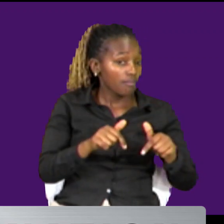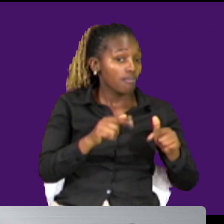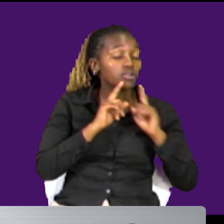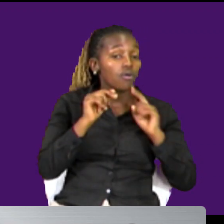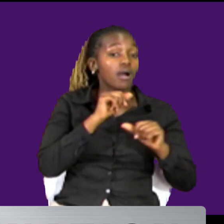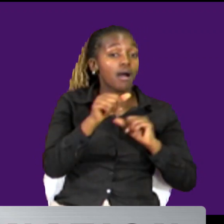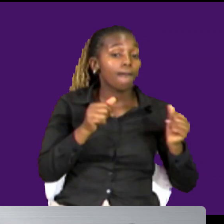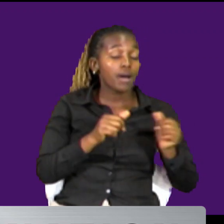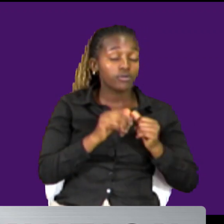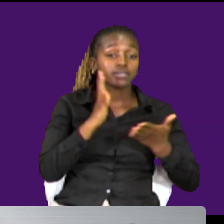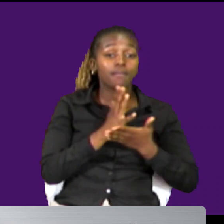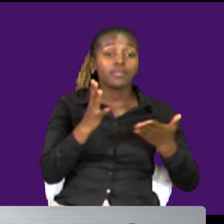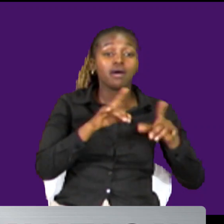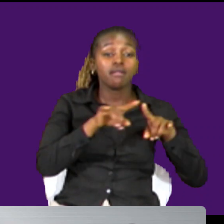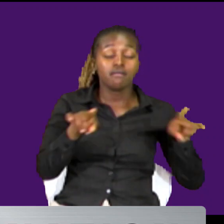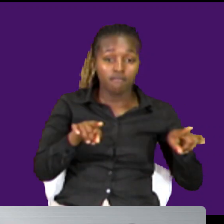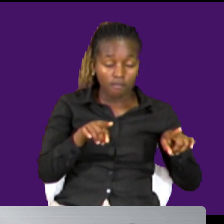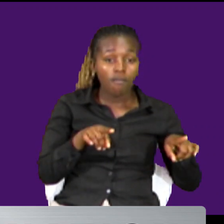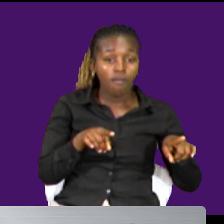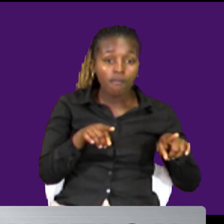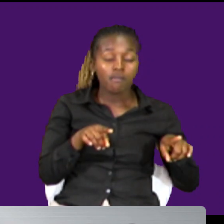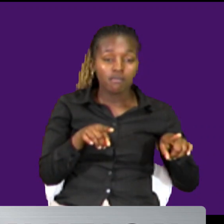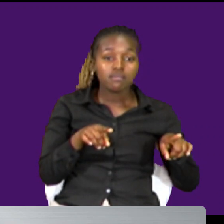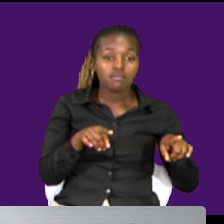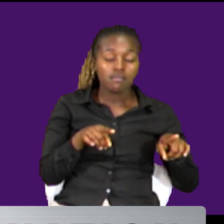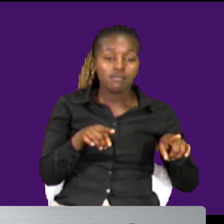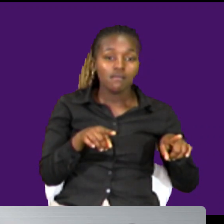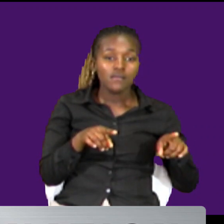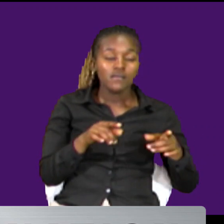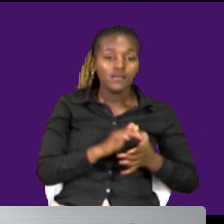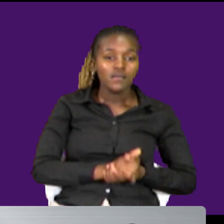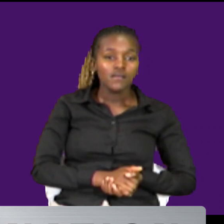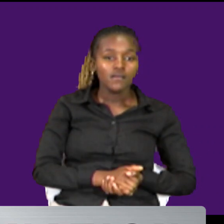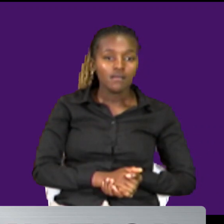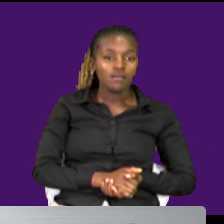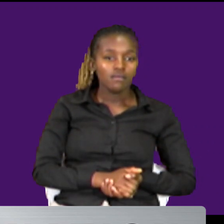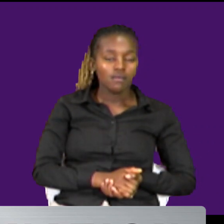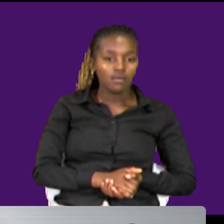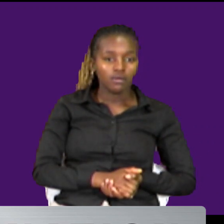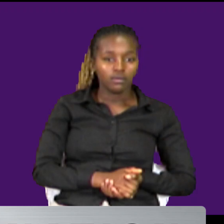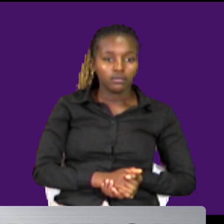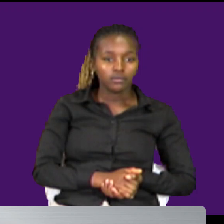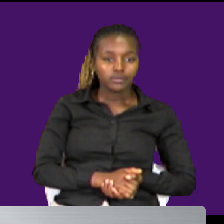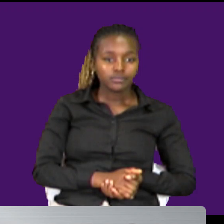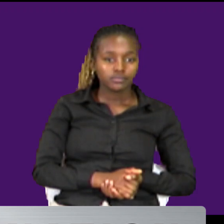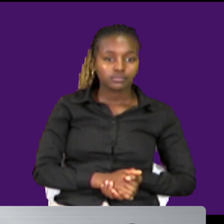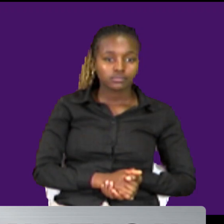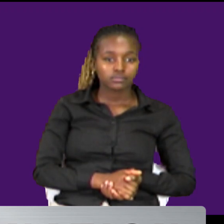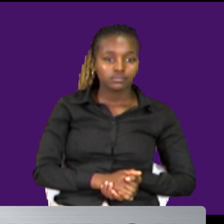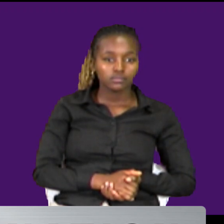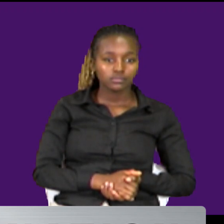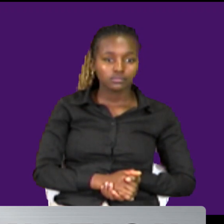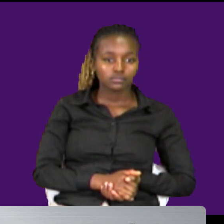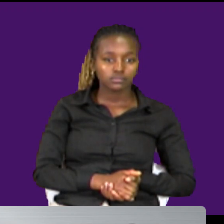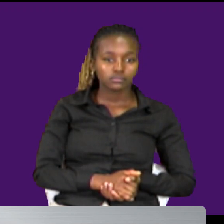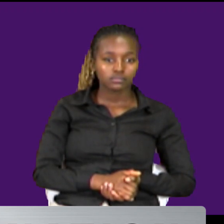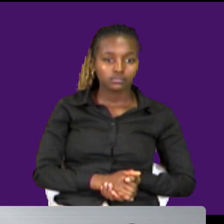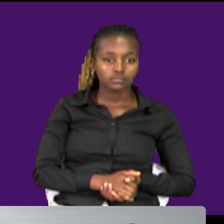paper. Plan. Yeah. Is it plan or paper? Paper. Okay. It's a fiscal strategy paper. Right. Today, we may